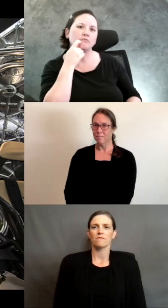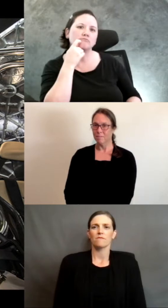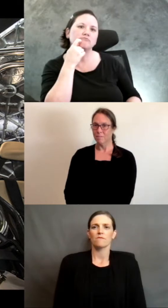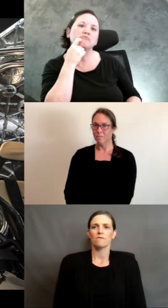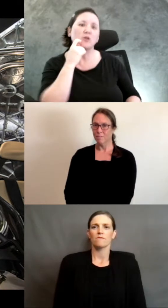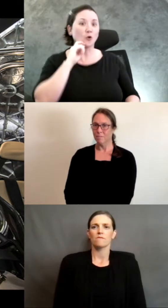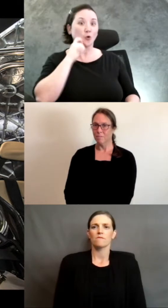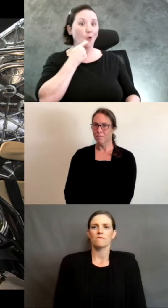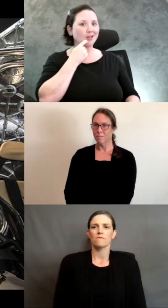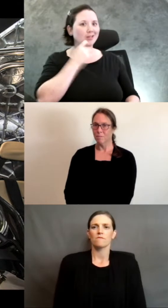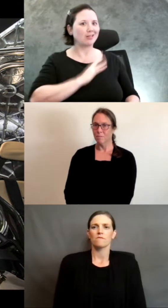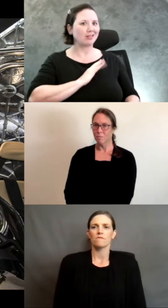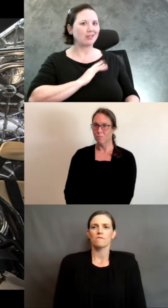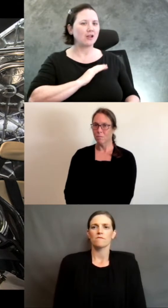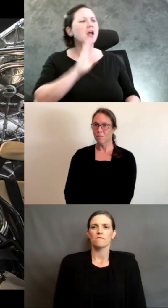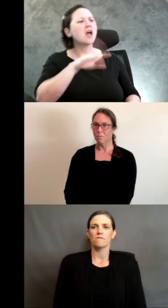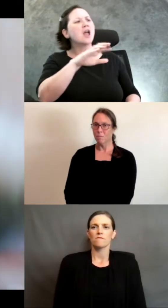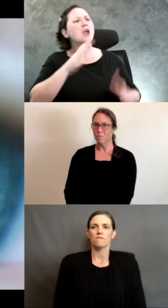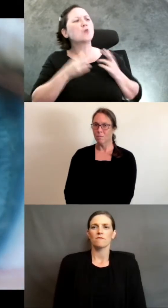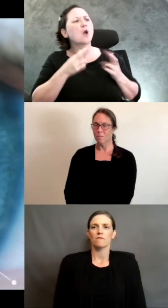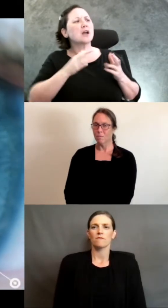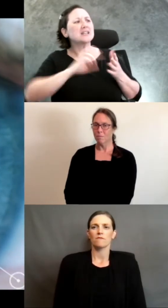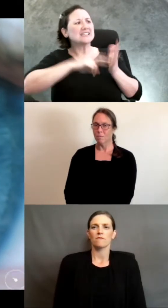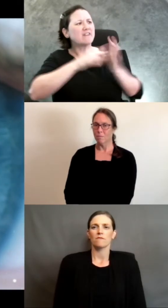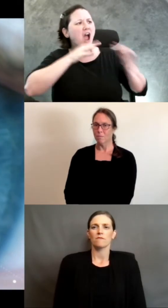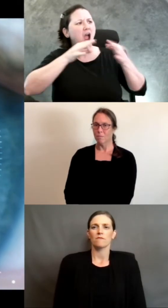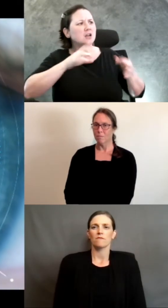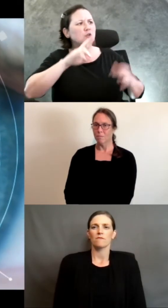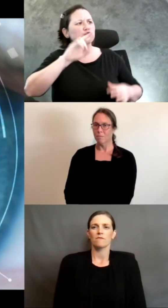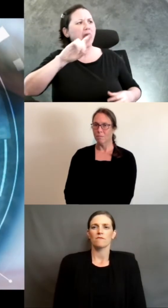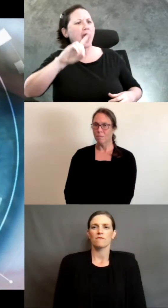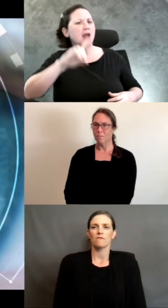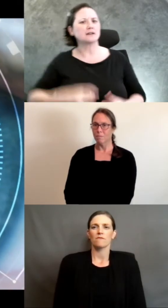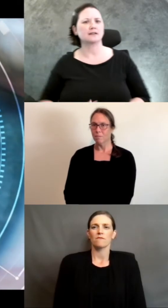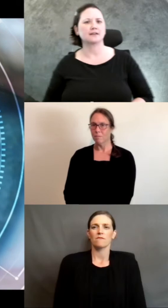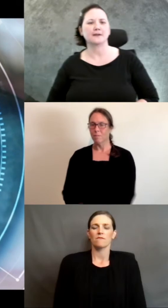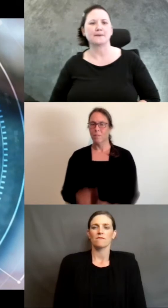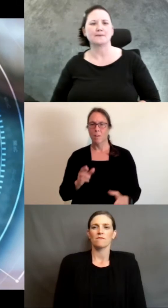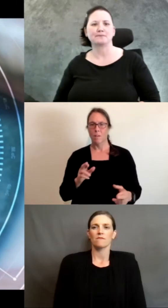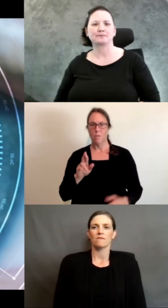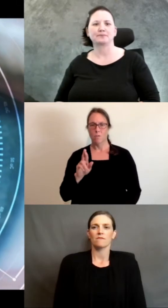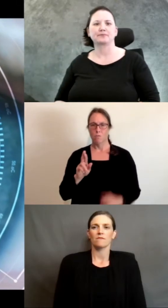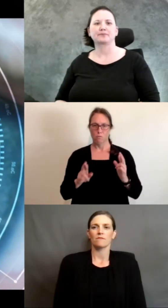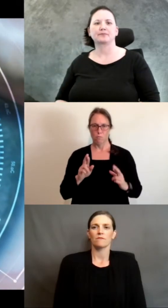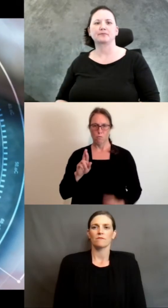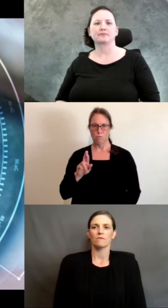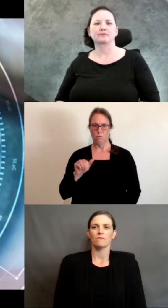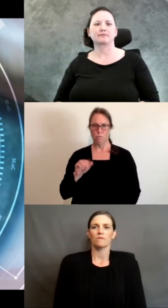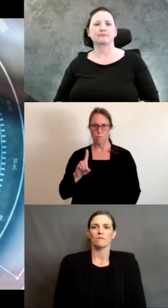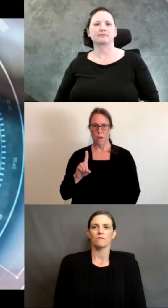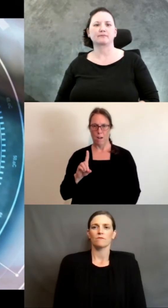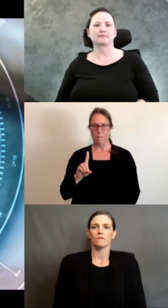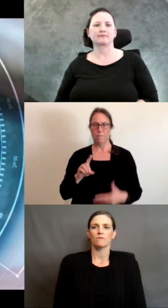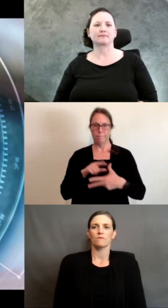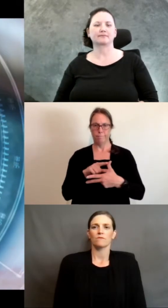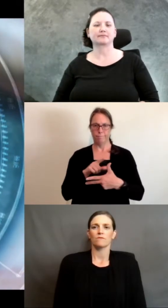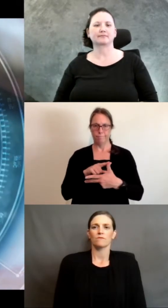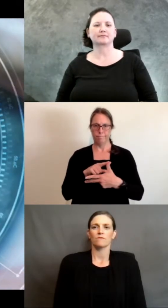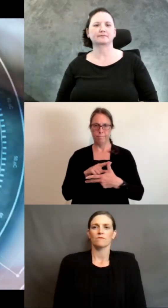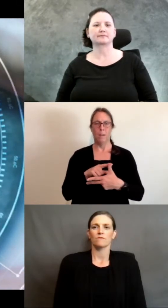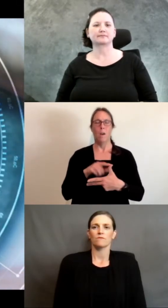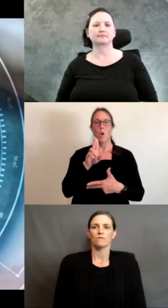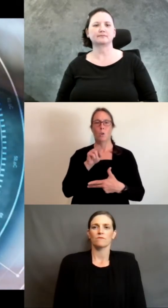Oh, Robot, define rad. Rad, entry 1 of 3. A unit of